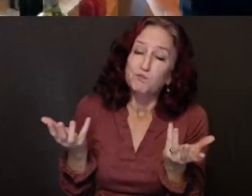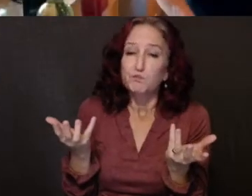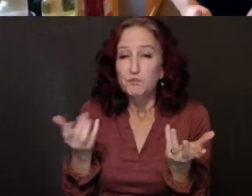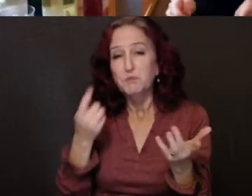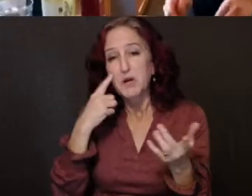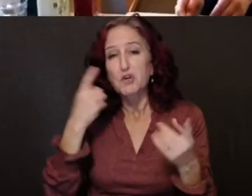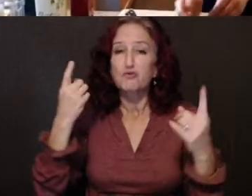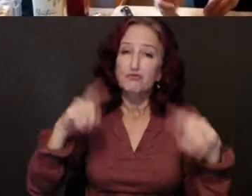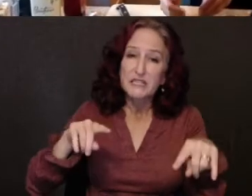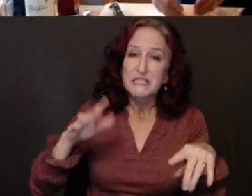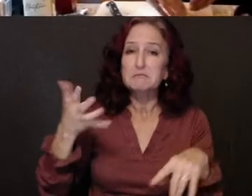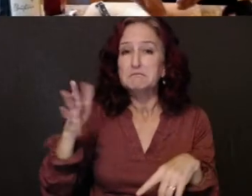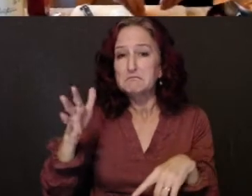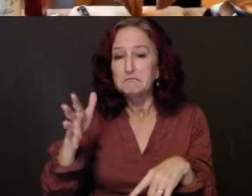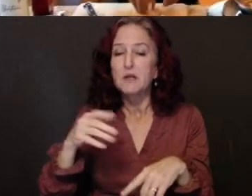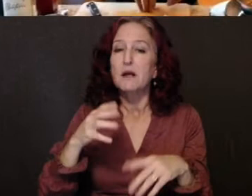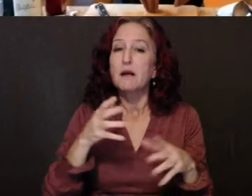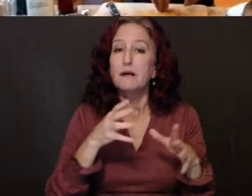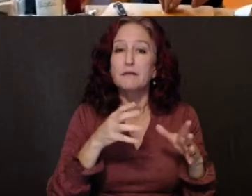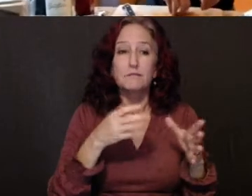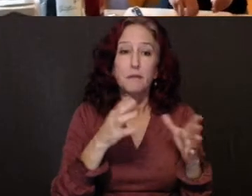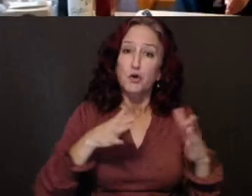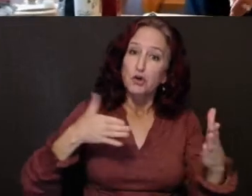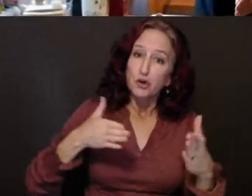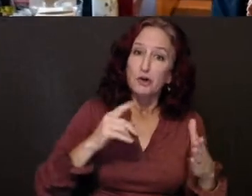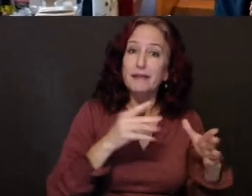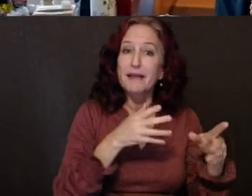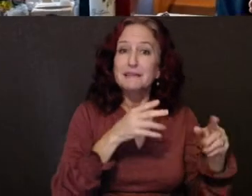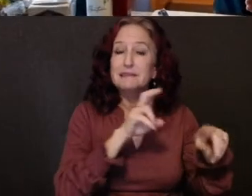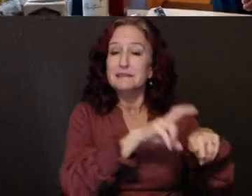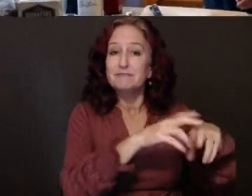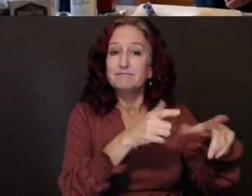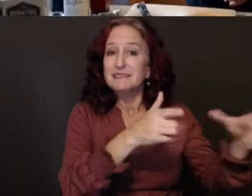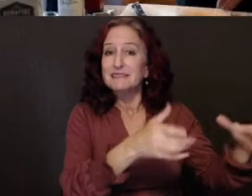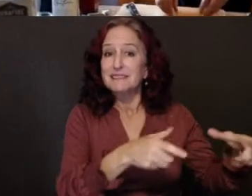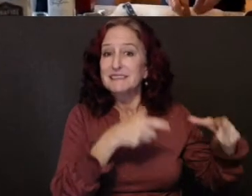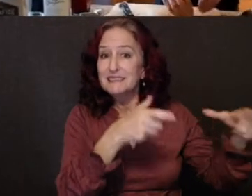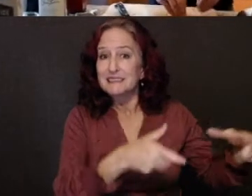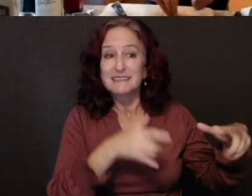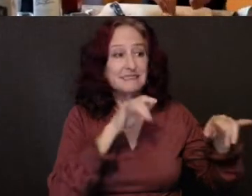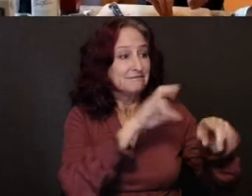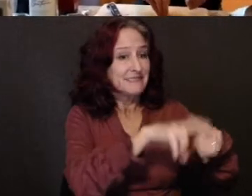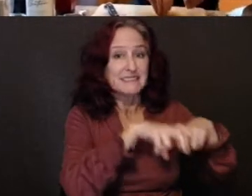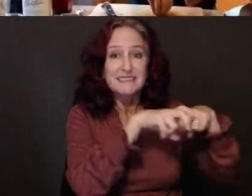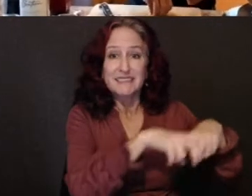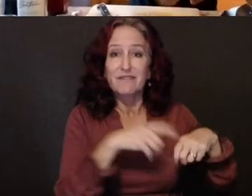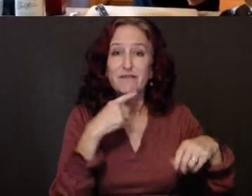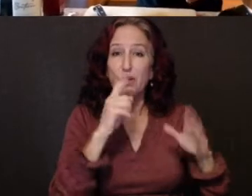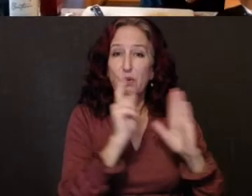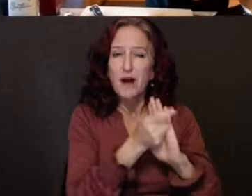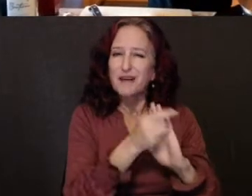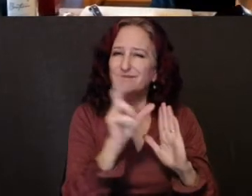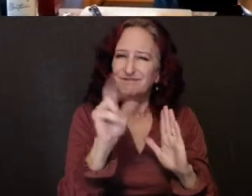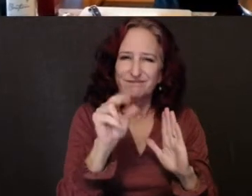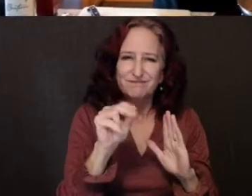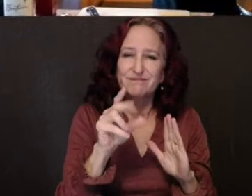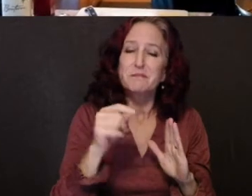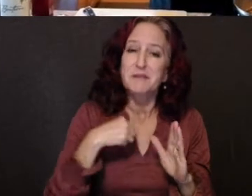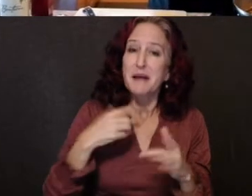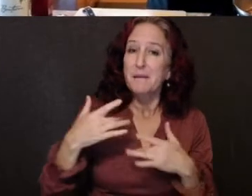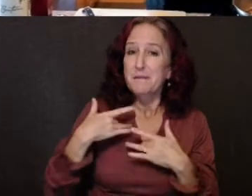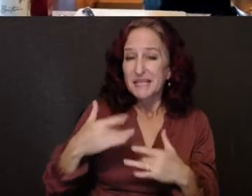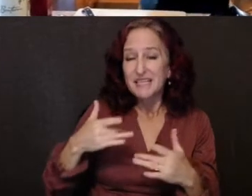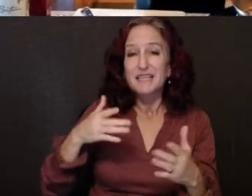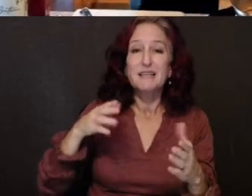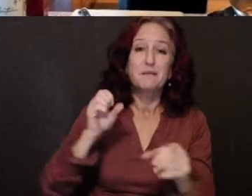risotto has to be cooked to order. Do you agree with that or not? I mean, you know, somewhat. I don't think you want